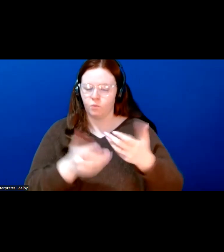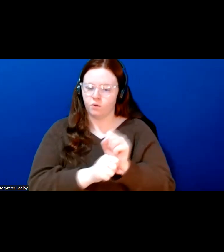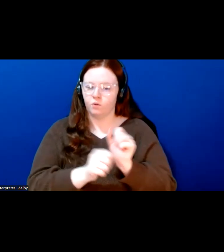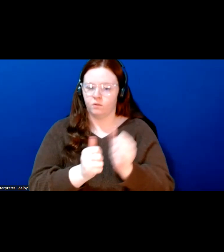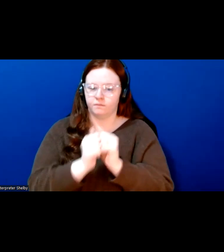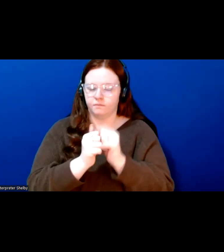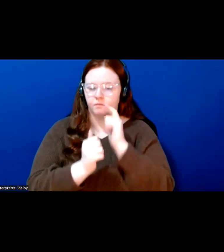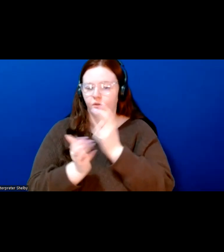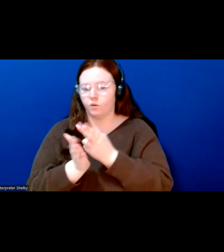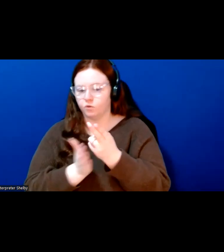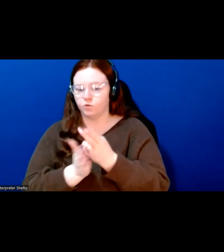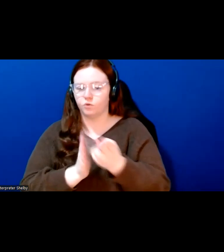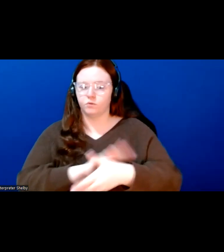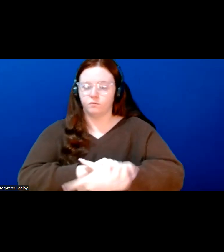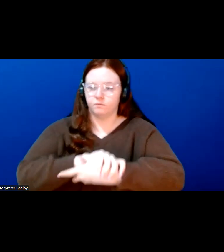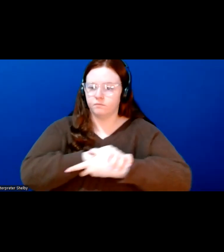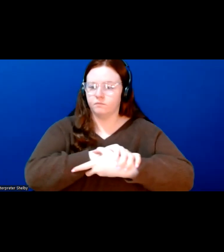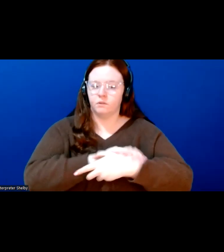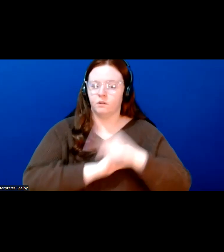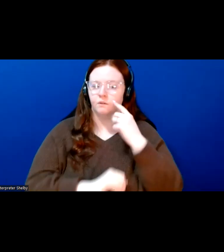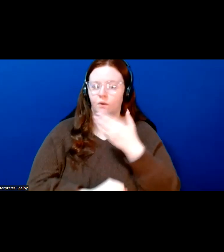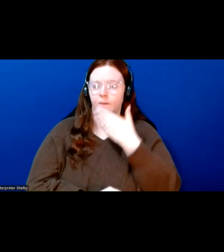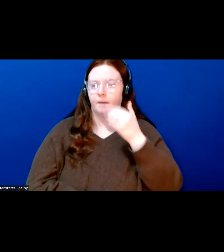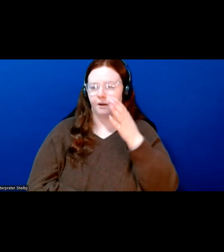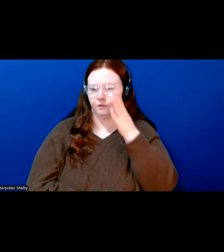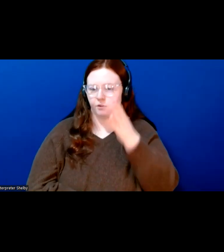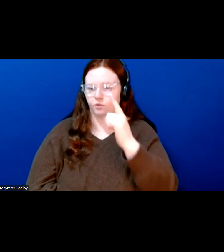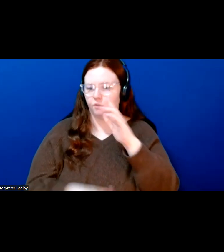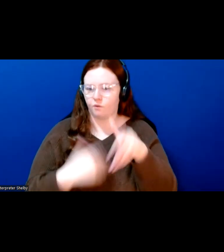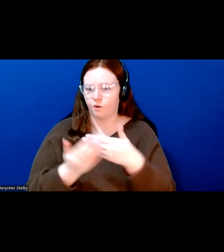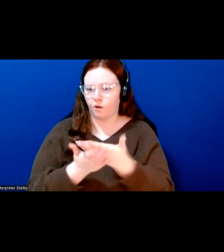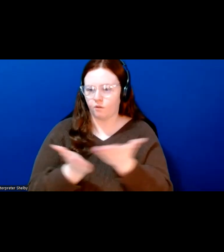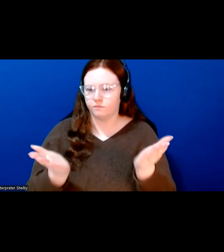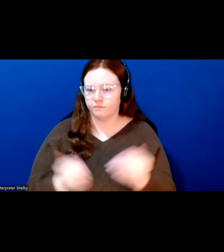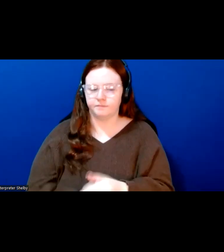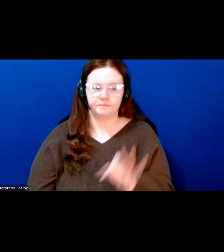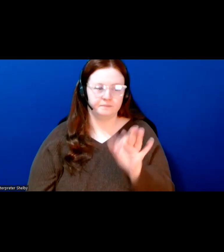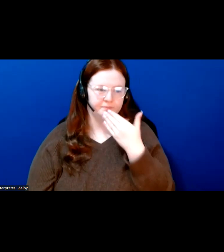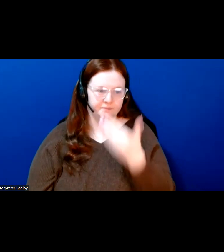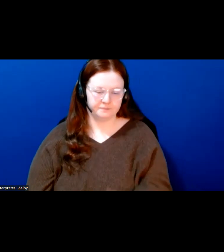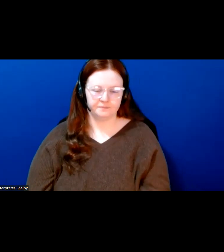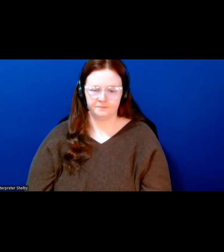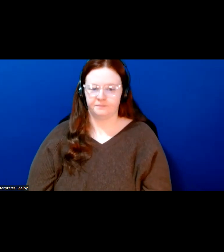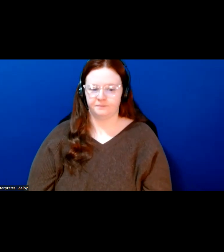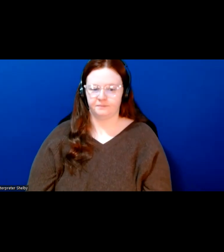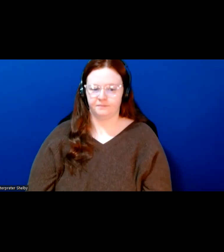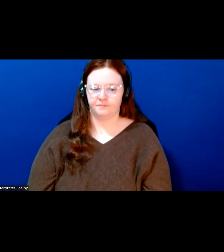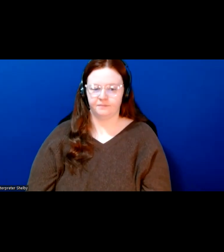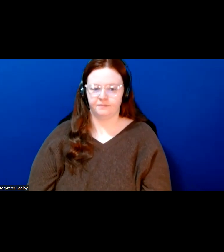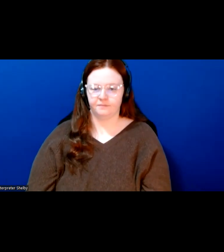and reconciliation to make a better future for all. Thank you. You're welcome.